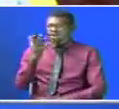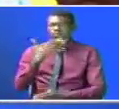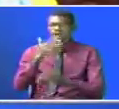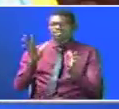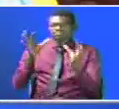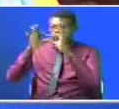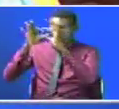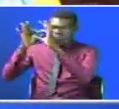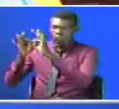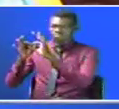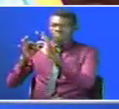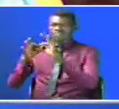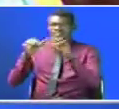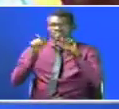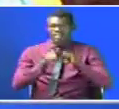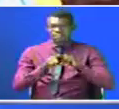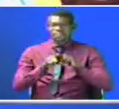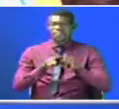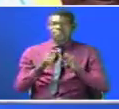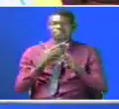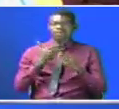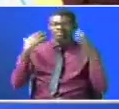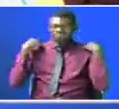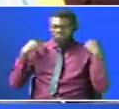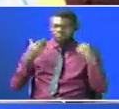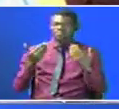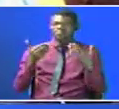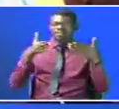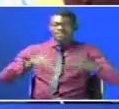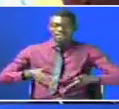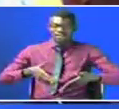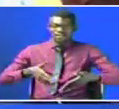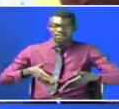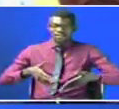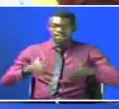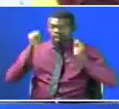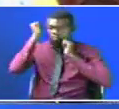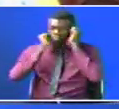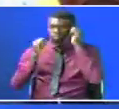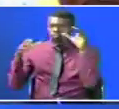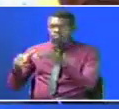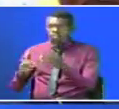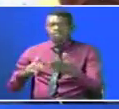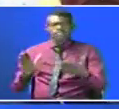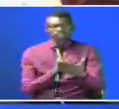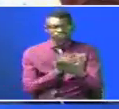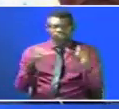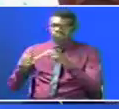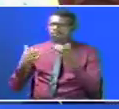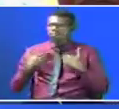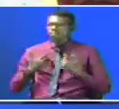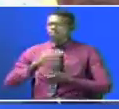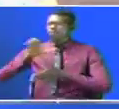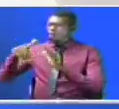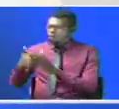and generally now start doing the practices here for the military, for the choirs, and everyone who will